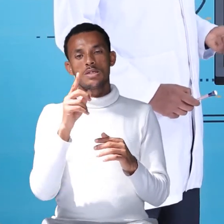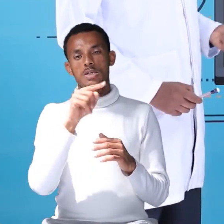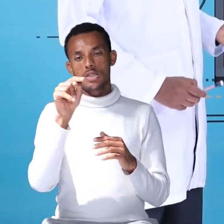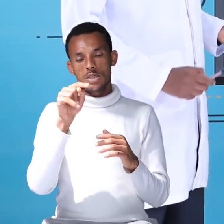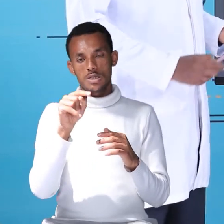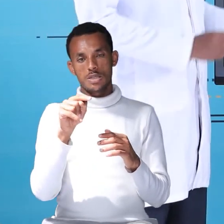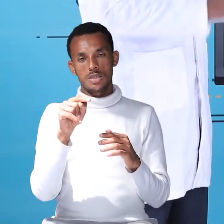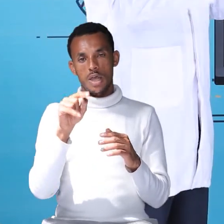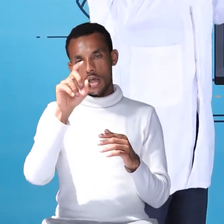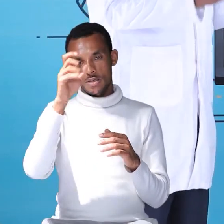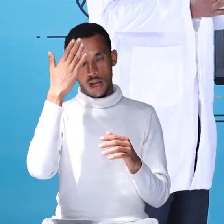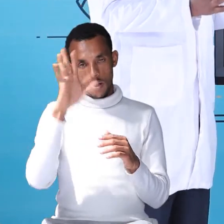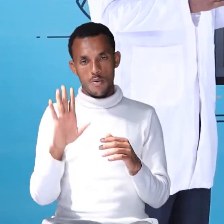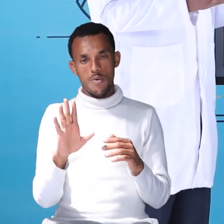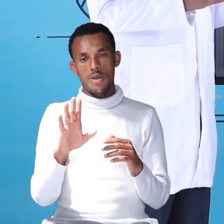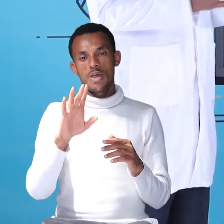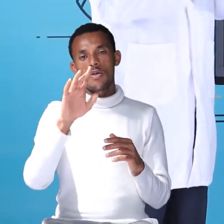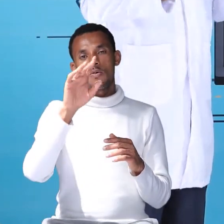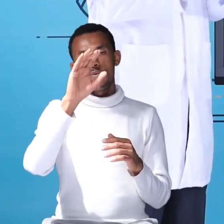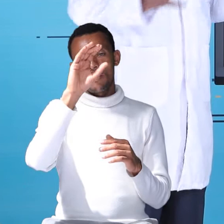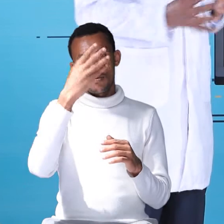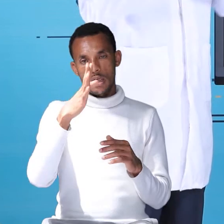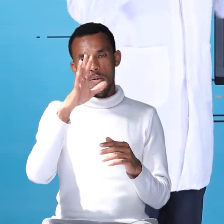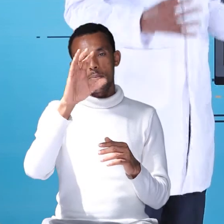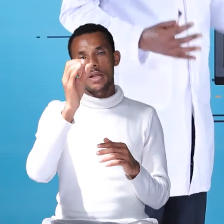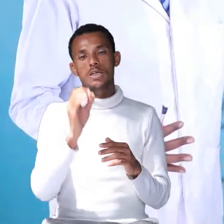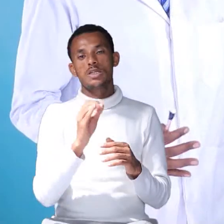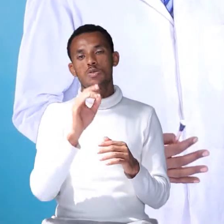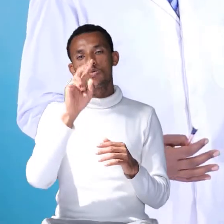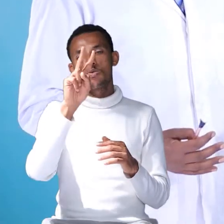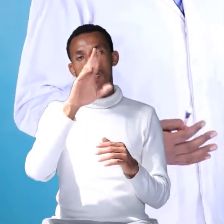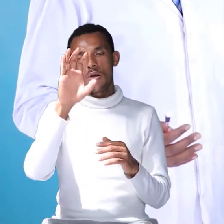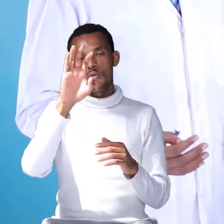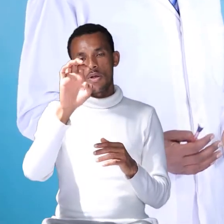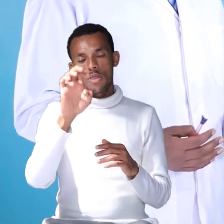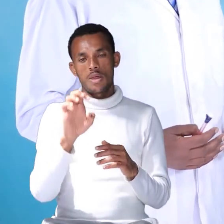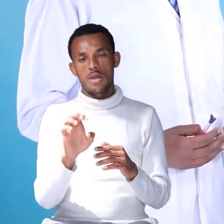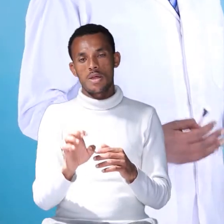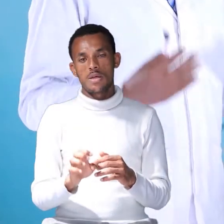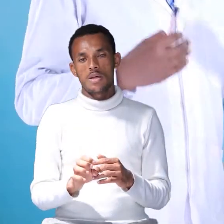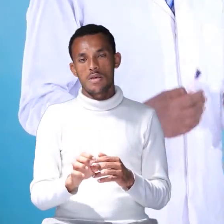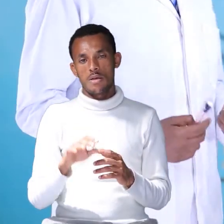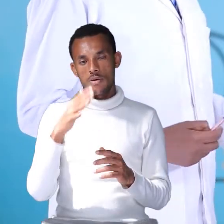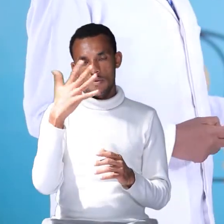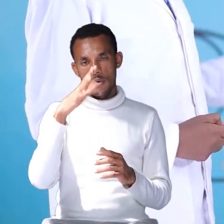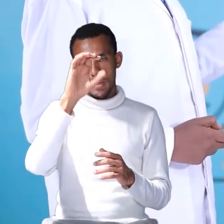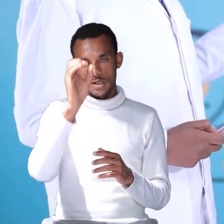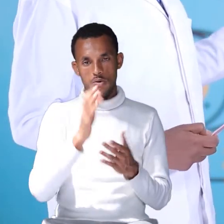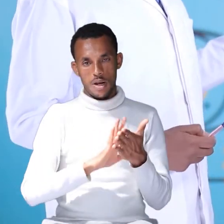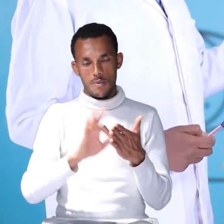to find the solution, there is unknown number x. When I take 15% of that, I got a result to be 240. What was that